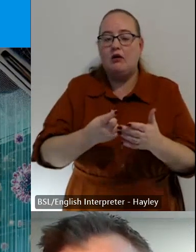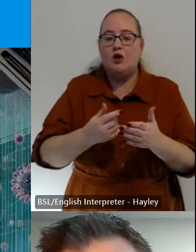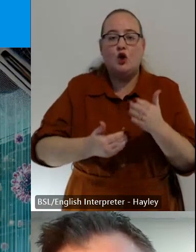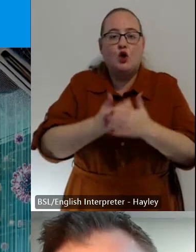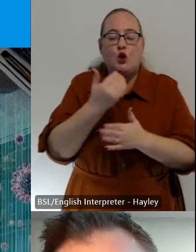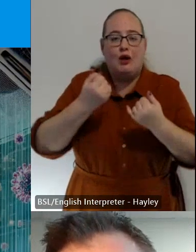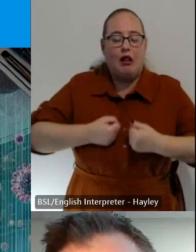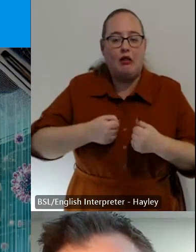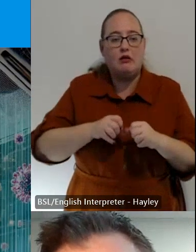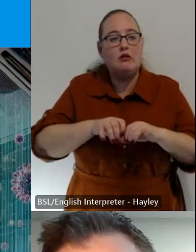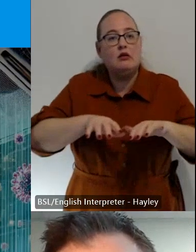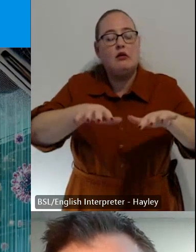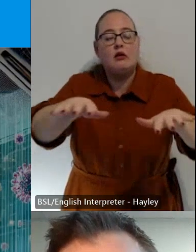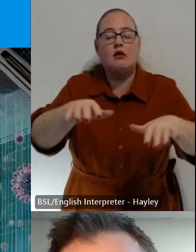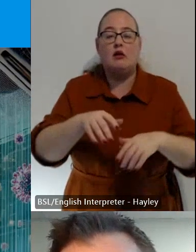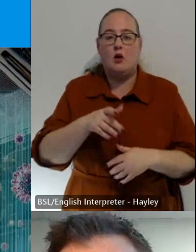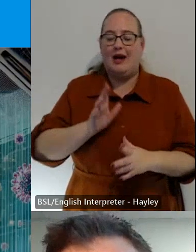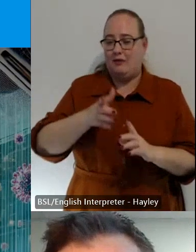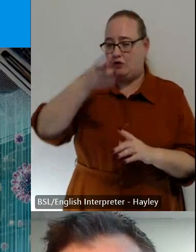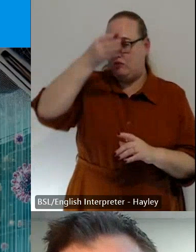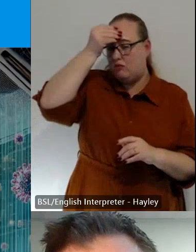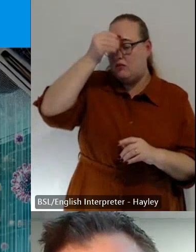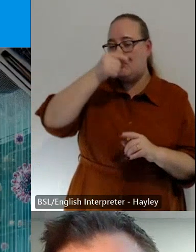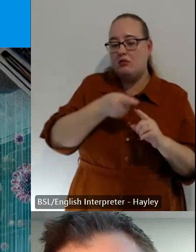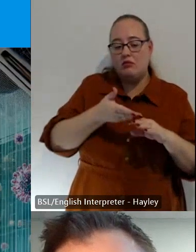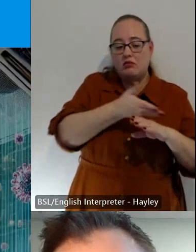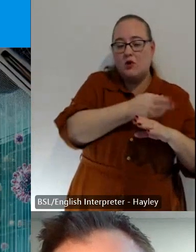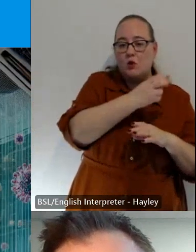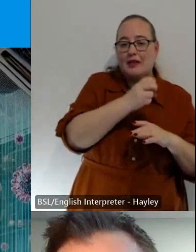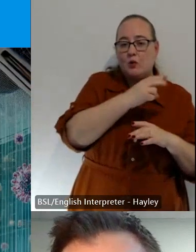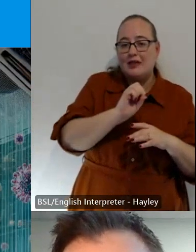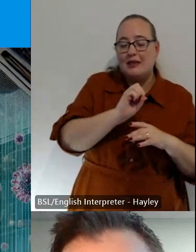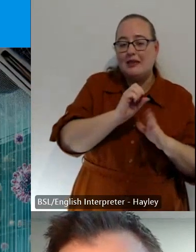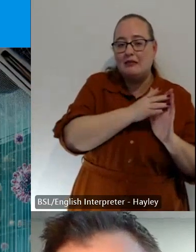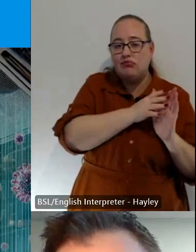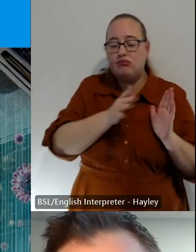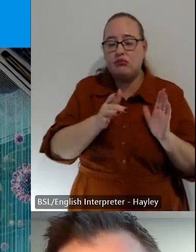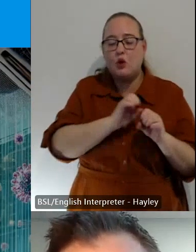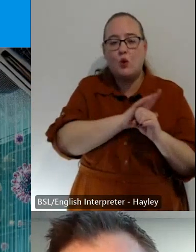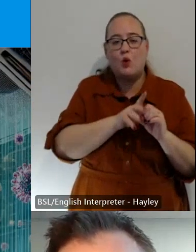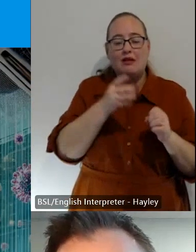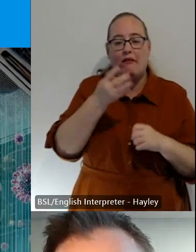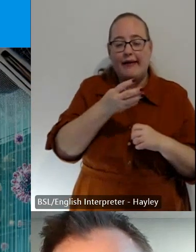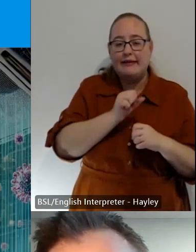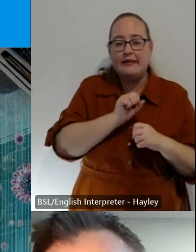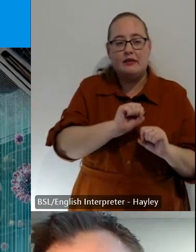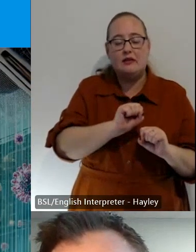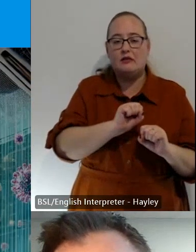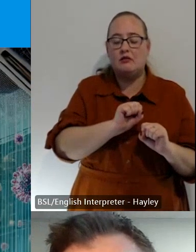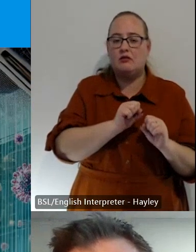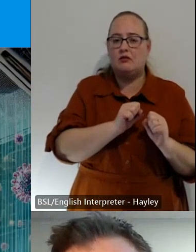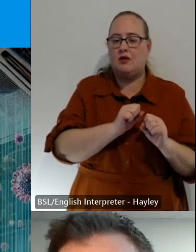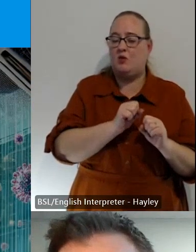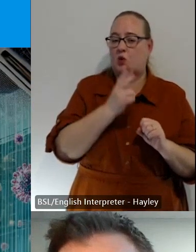from the damage of COVID-19, of the 250,000 people nearly that have died, of the many millions of people who have experienced long COVID,